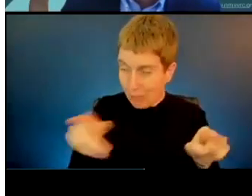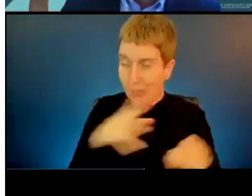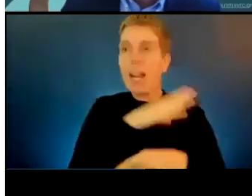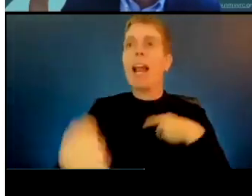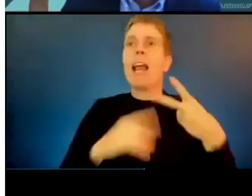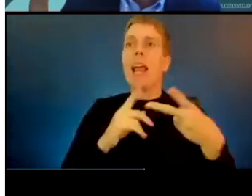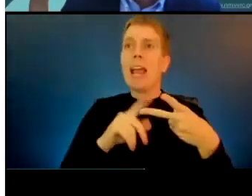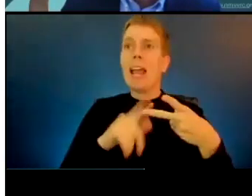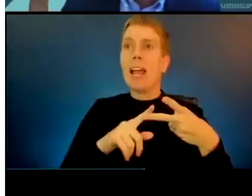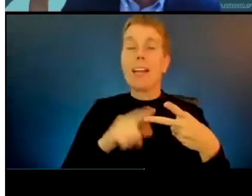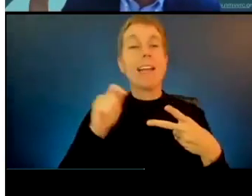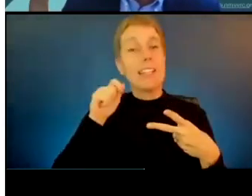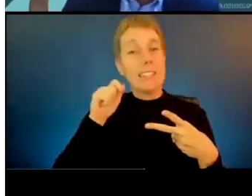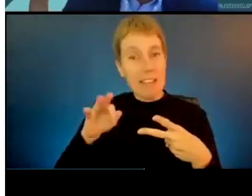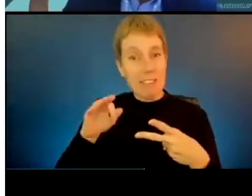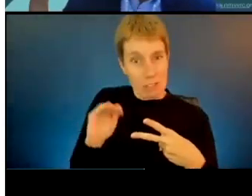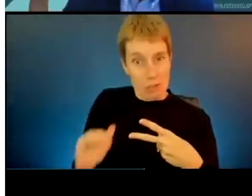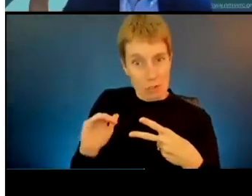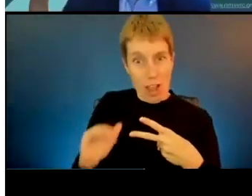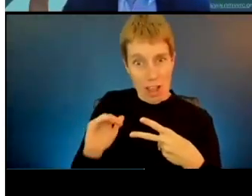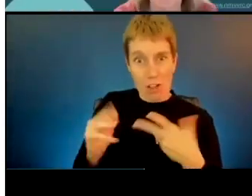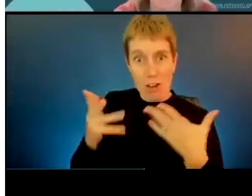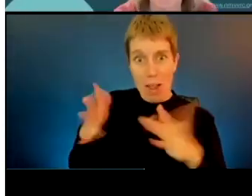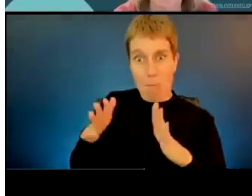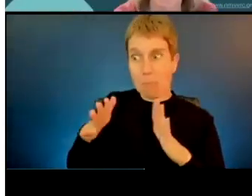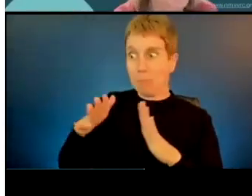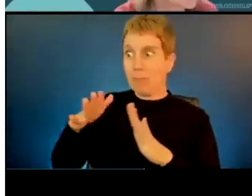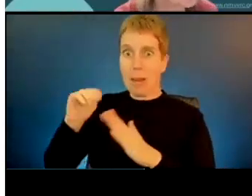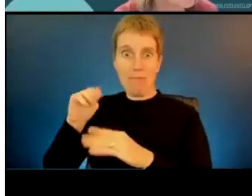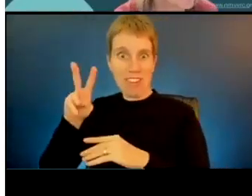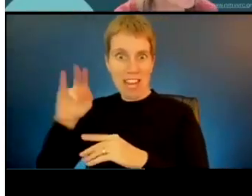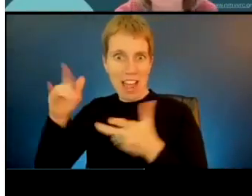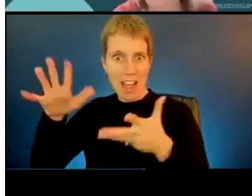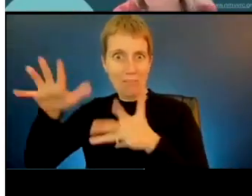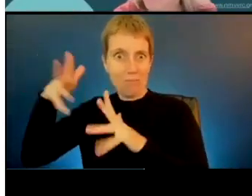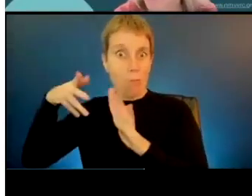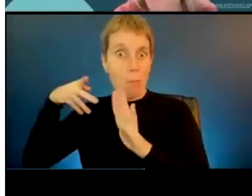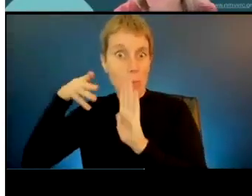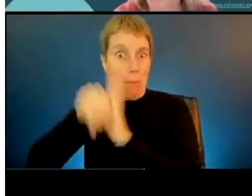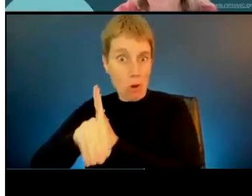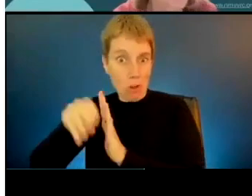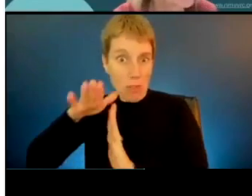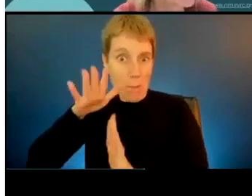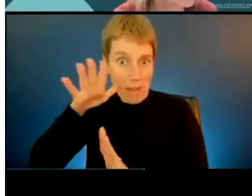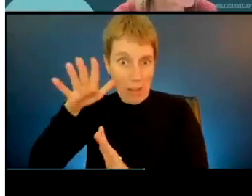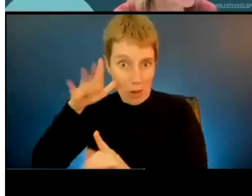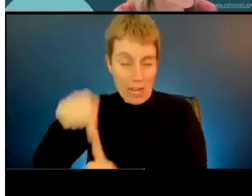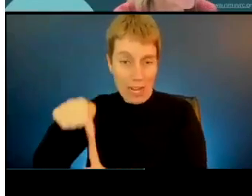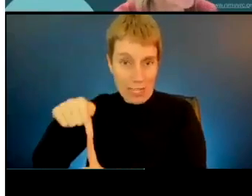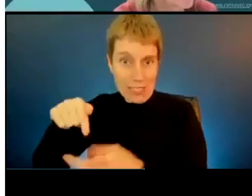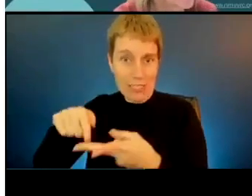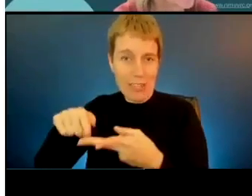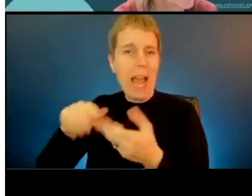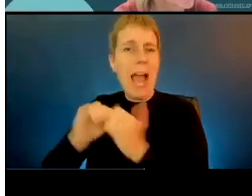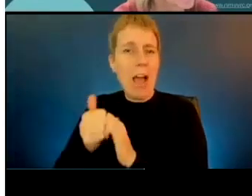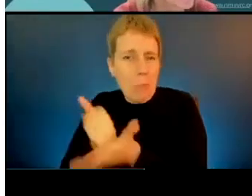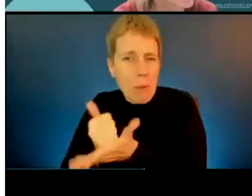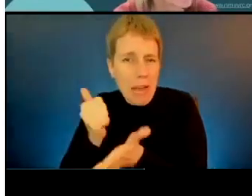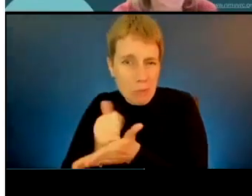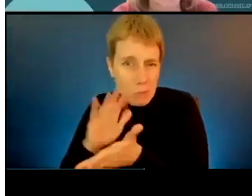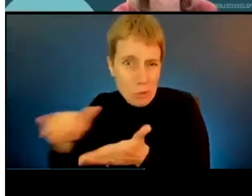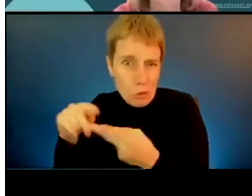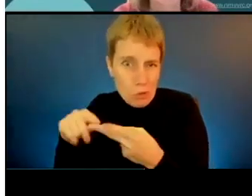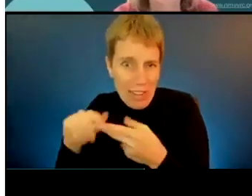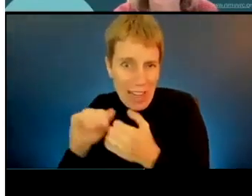murder of a parent in an MBI? Thanks, Michael. These feel like two very, very different questions. So I'm going to go ahead and start with the first one very